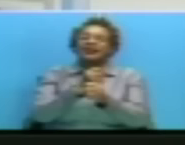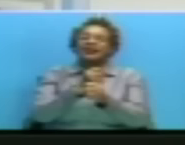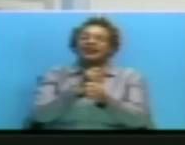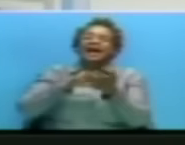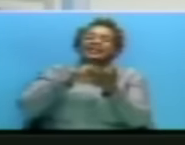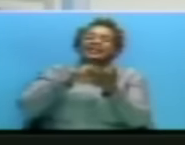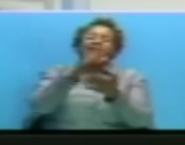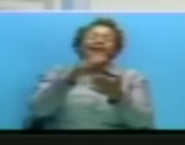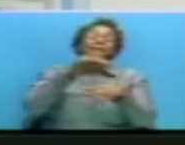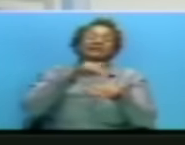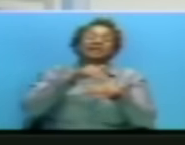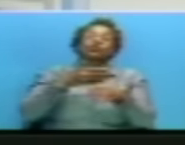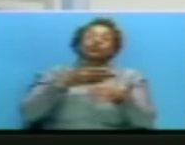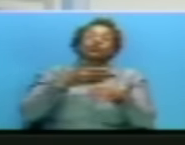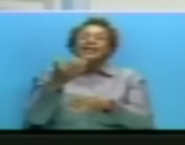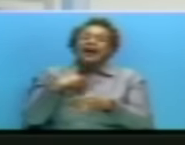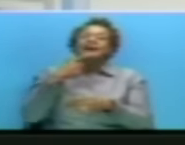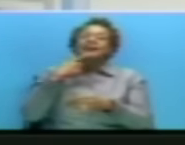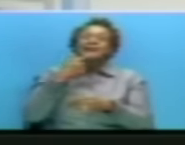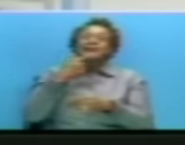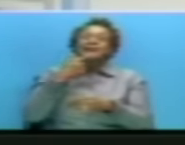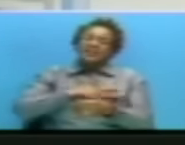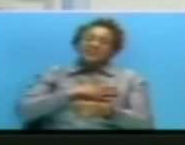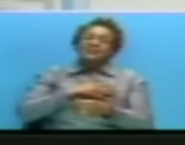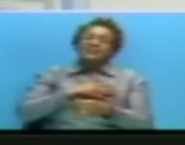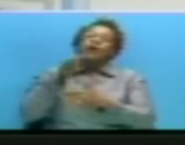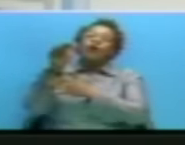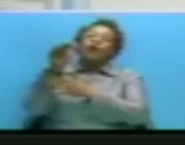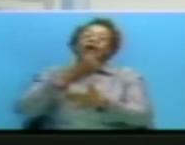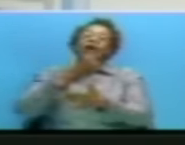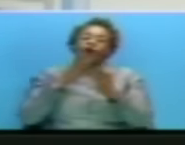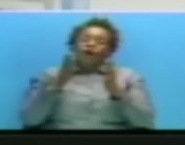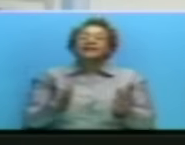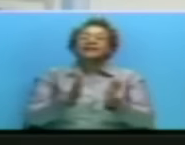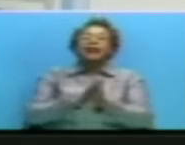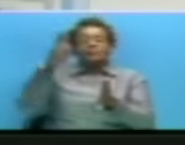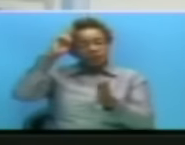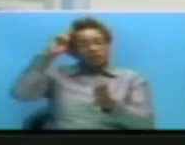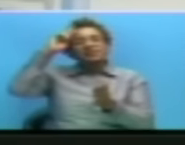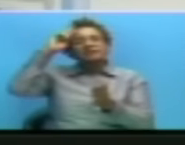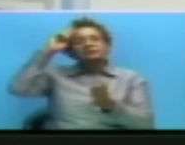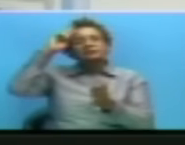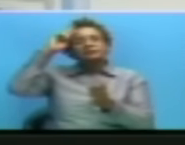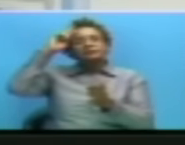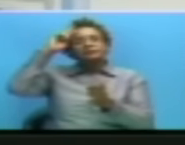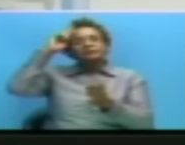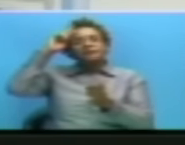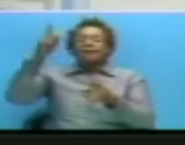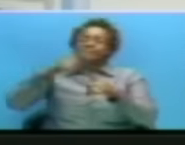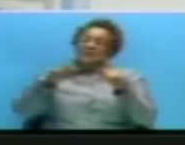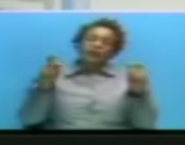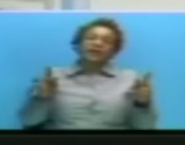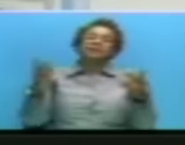the message you responded to. I said, please call the owners of the premises and the police. Those are the parties. I think this was a good entry point. But